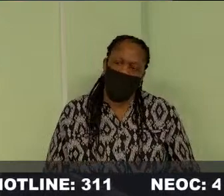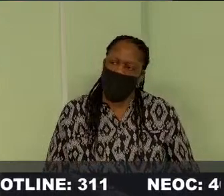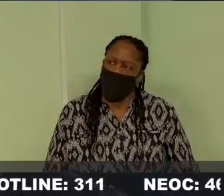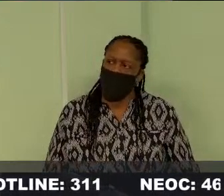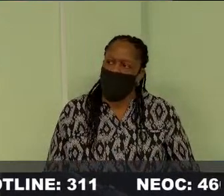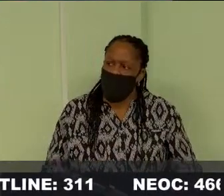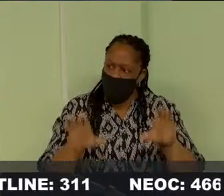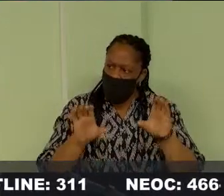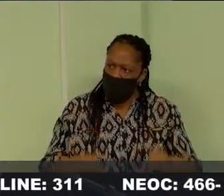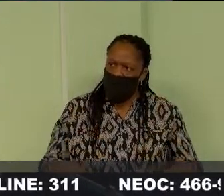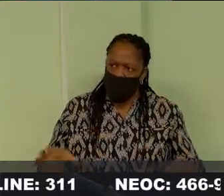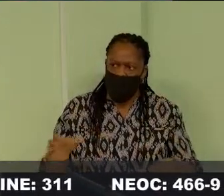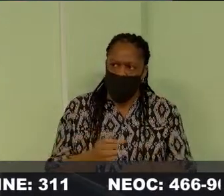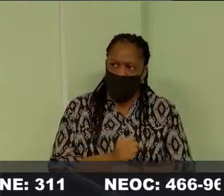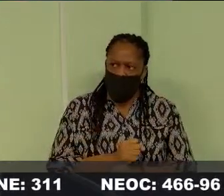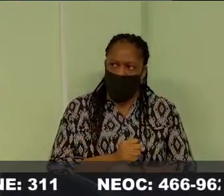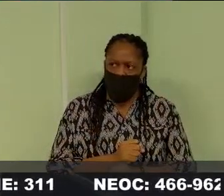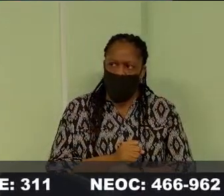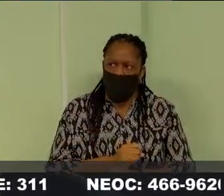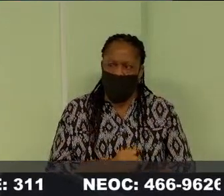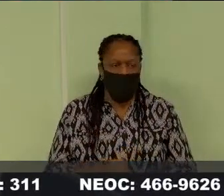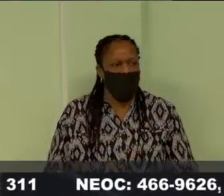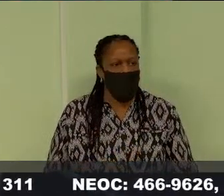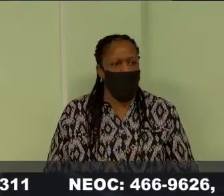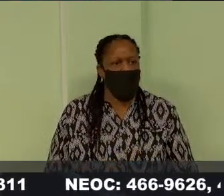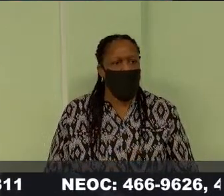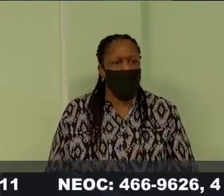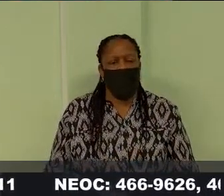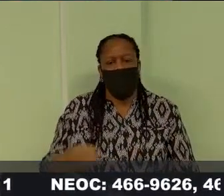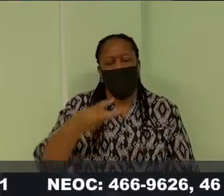get it just from using my limes and oranges?